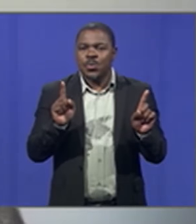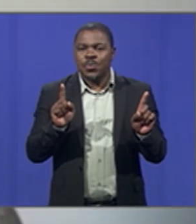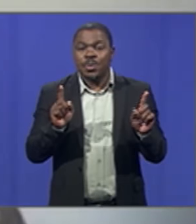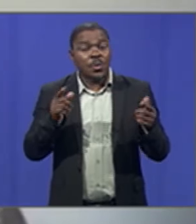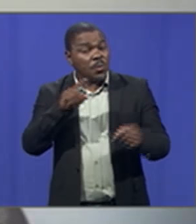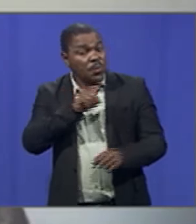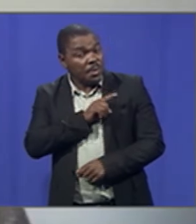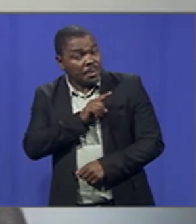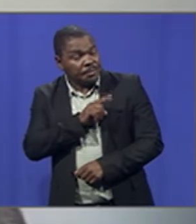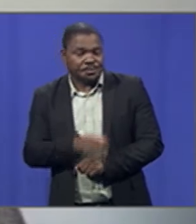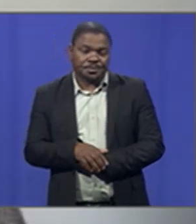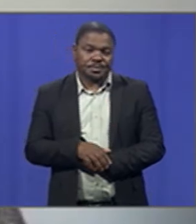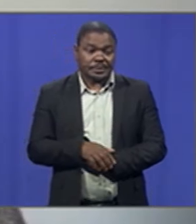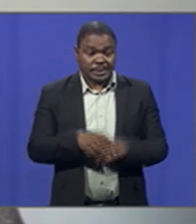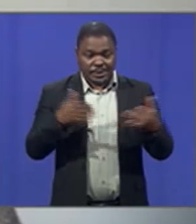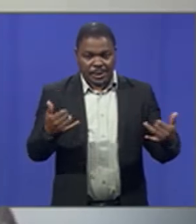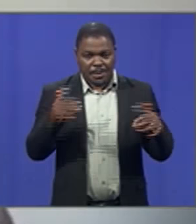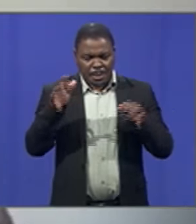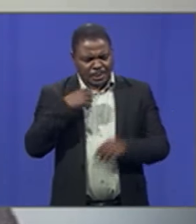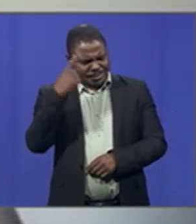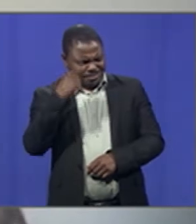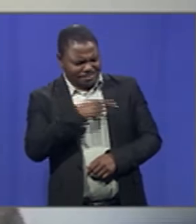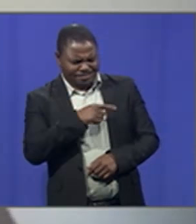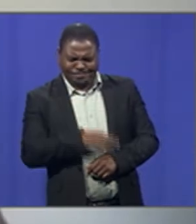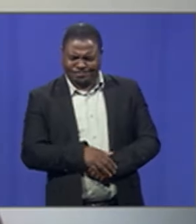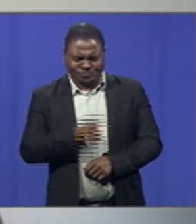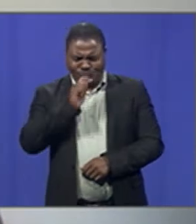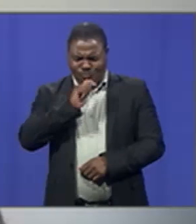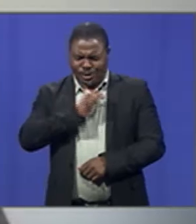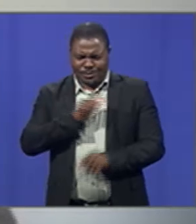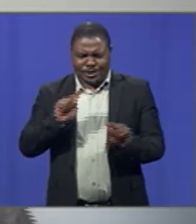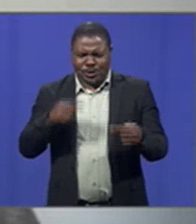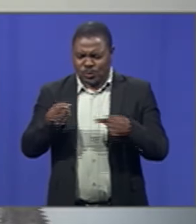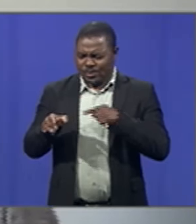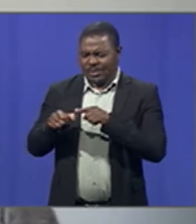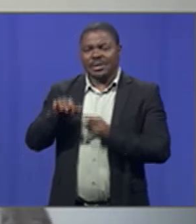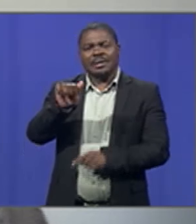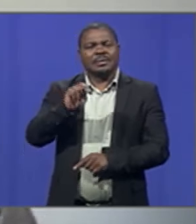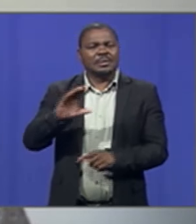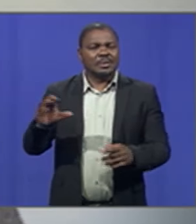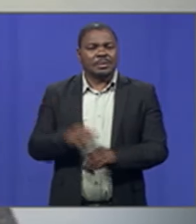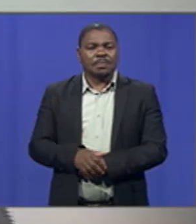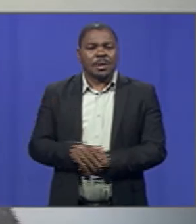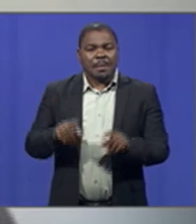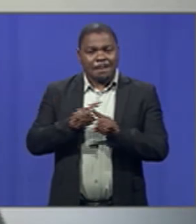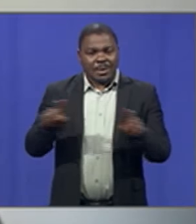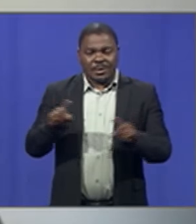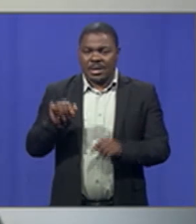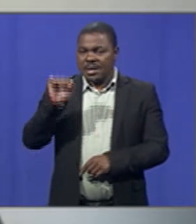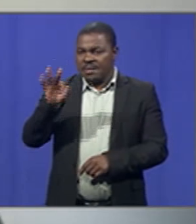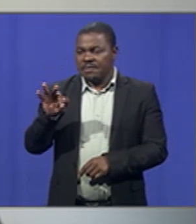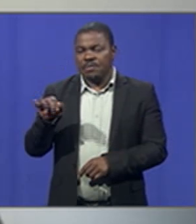Why? Because it creates credibility issues for the bigger brand. But this inability